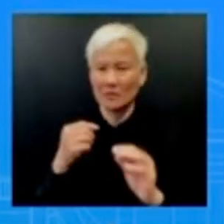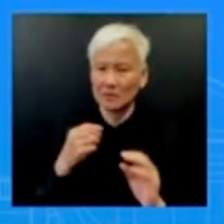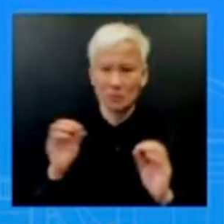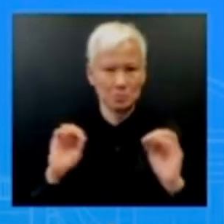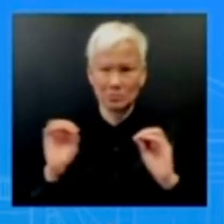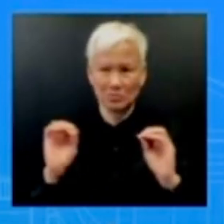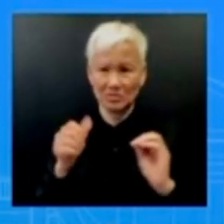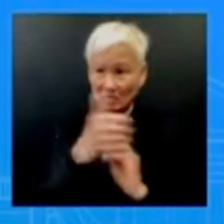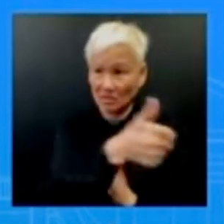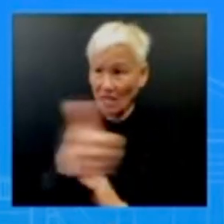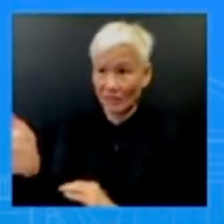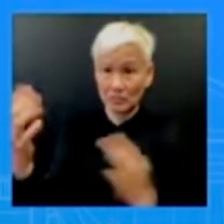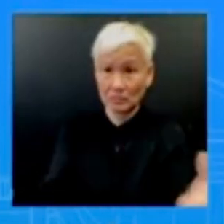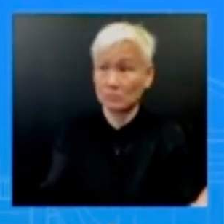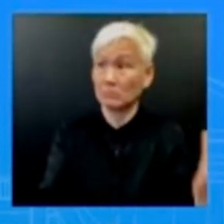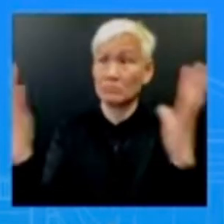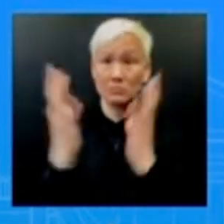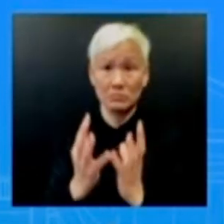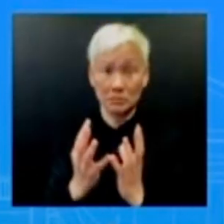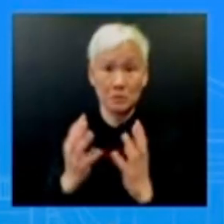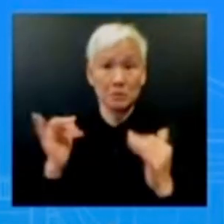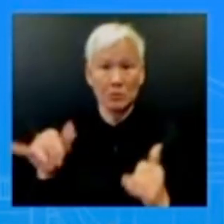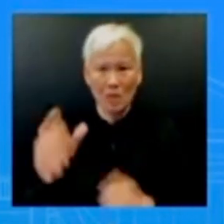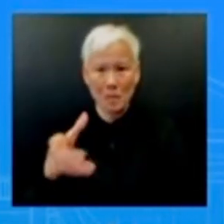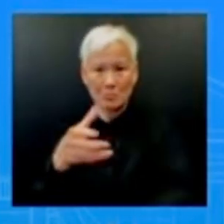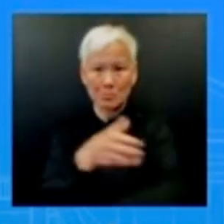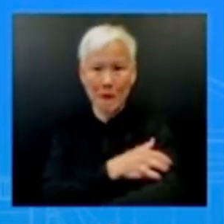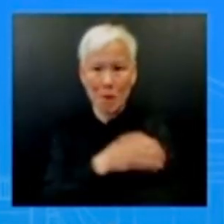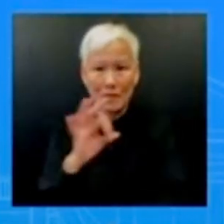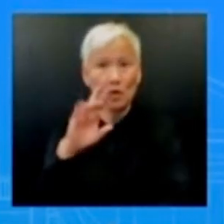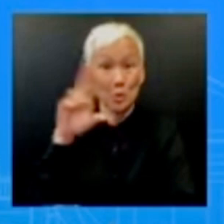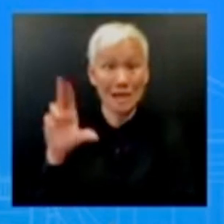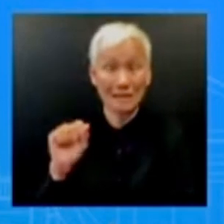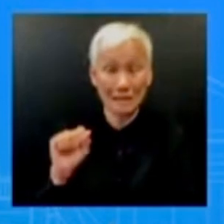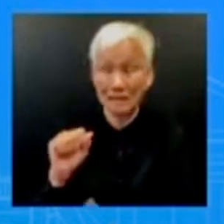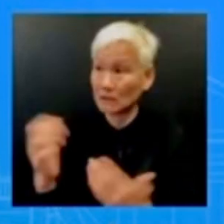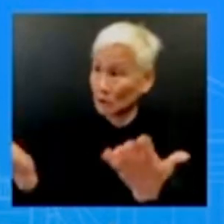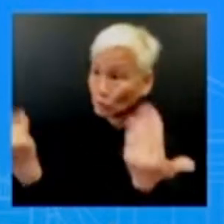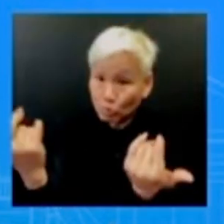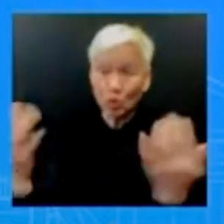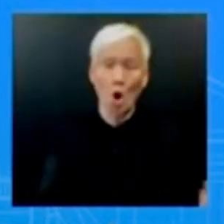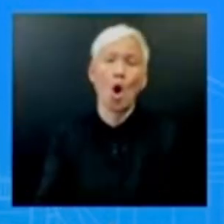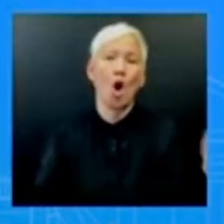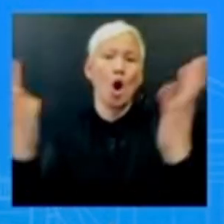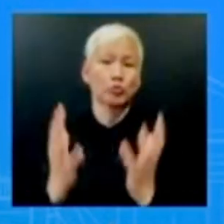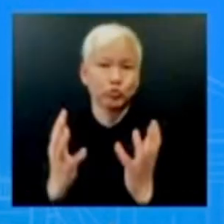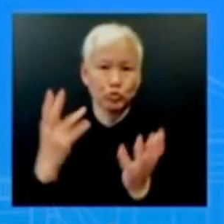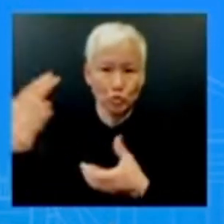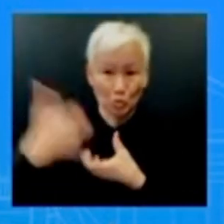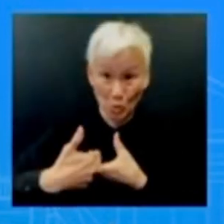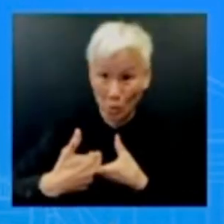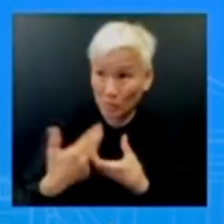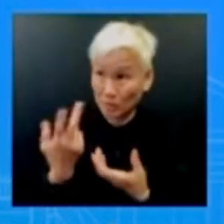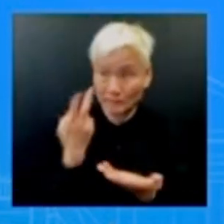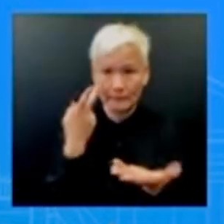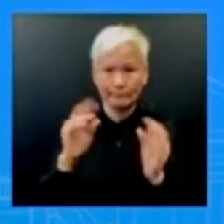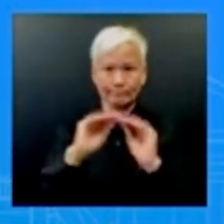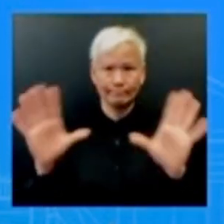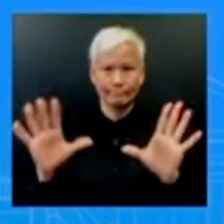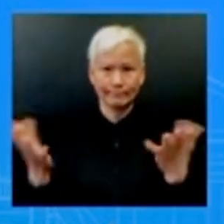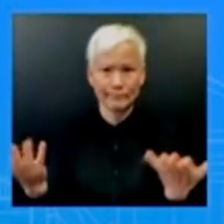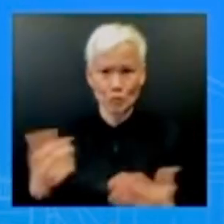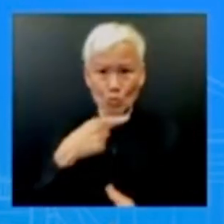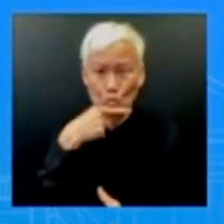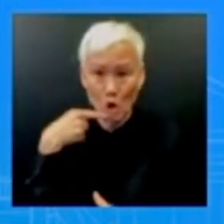power of American convening leadership. And you don't see that power out of either Russia or China. These are two countries who do not have that same network of friends